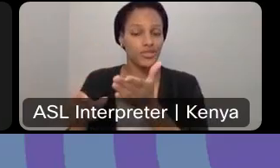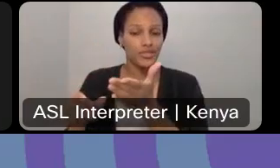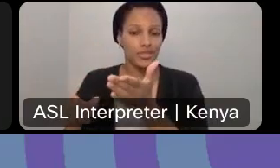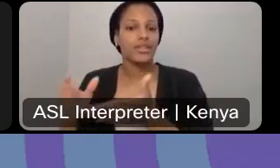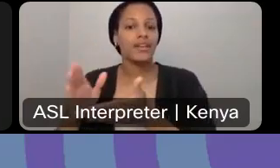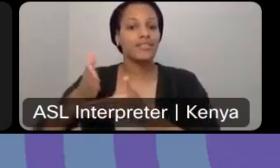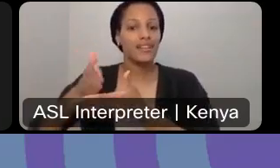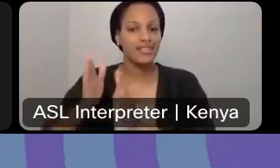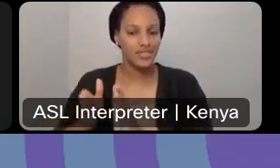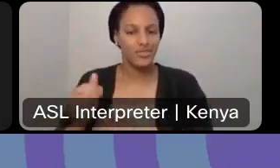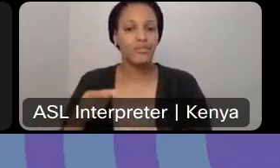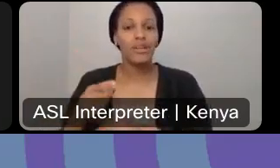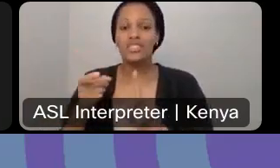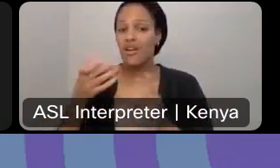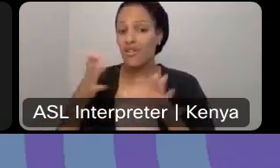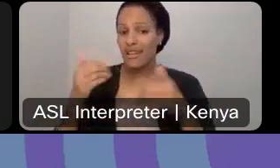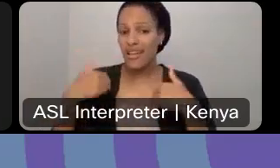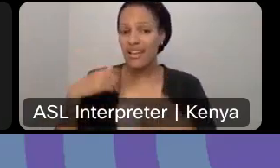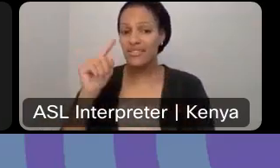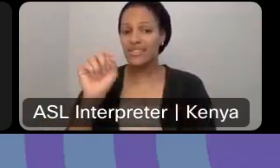psychologist from her TED Talk, The Voices in My Head.